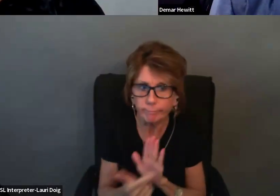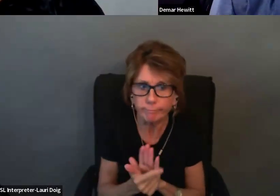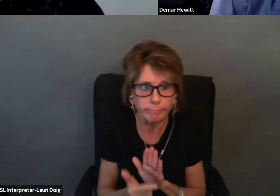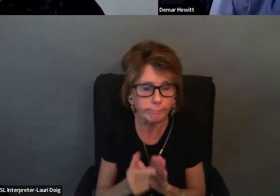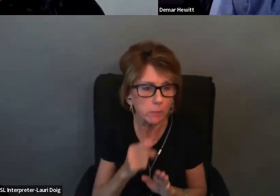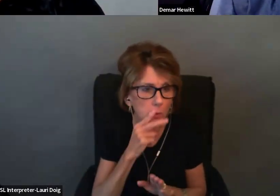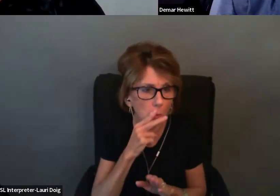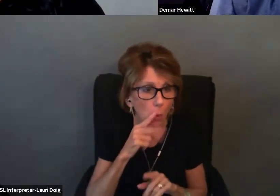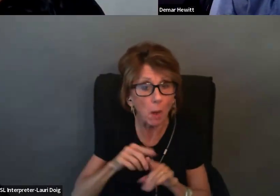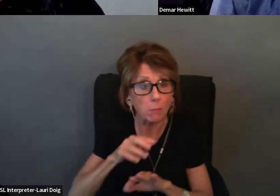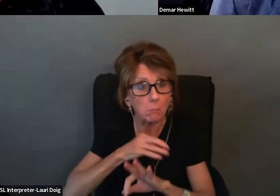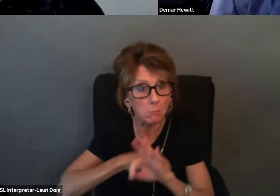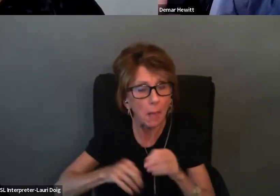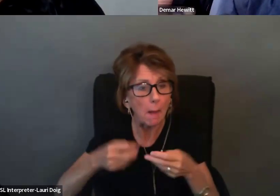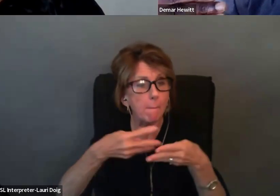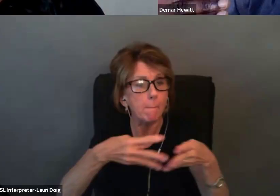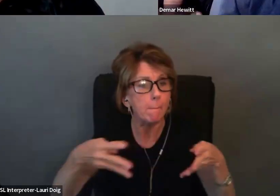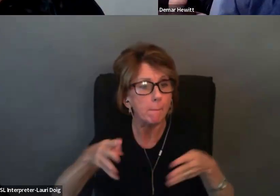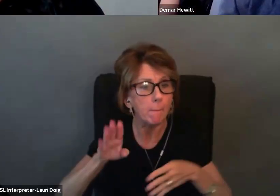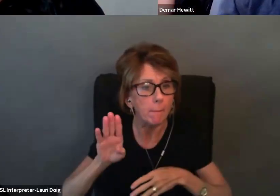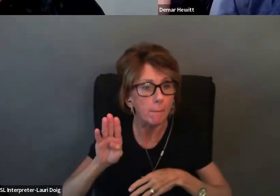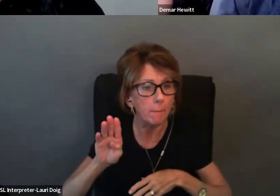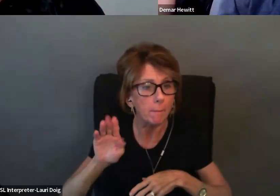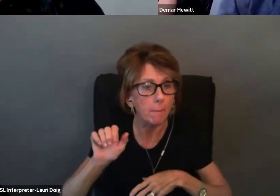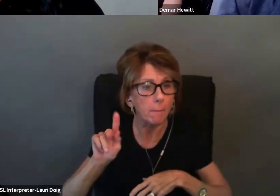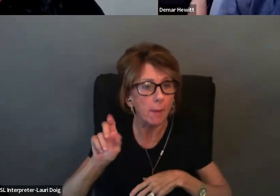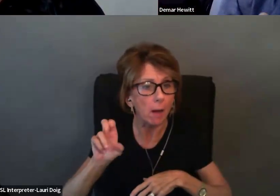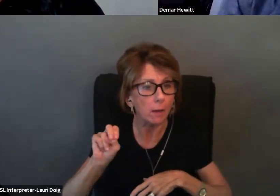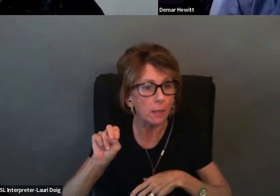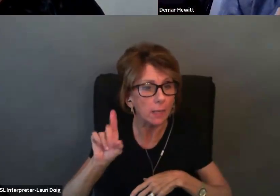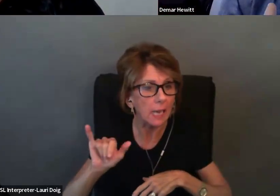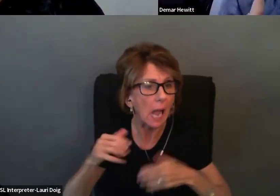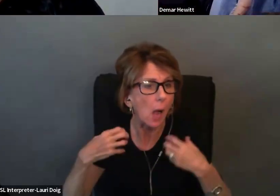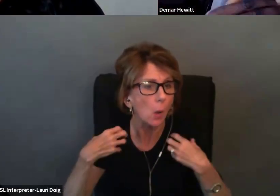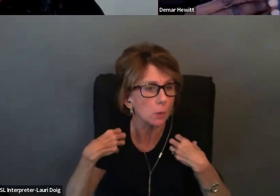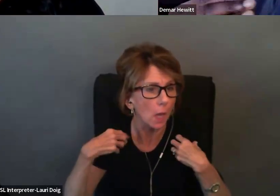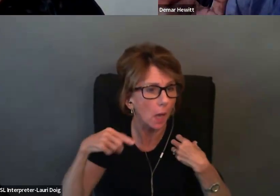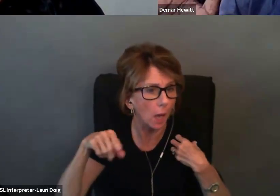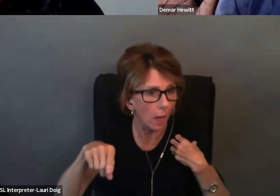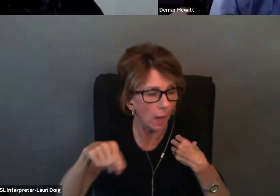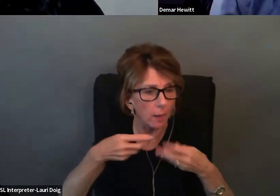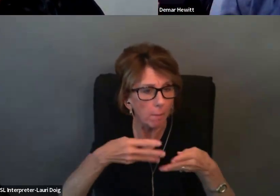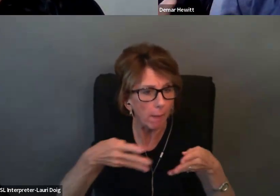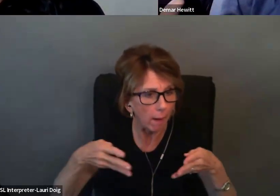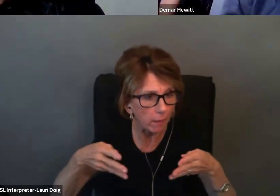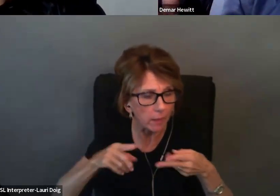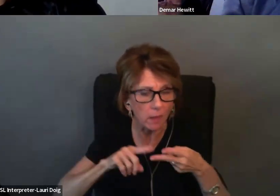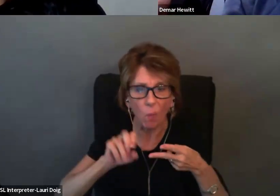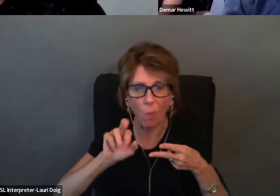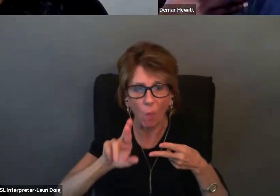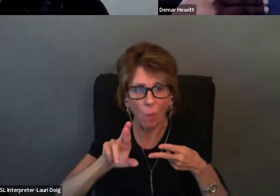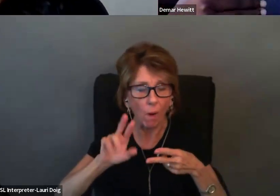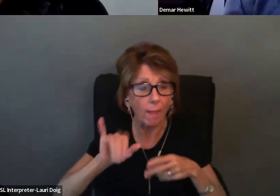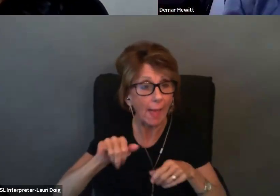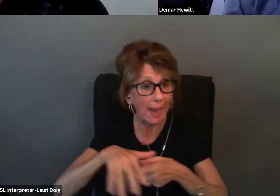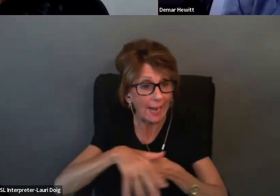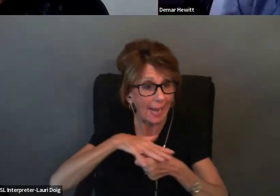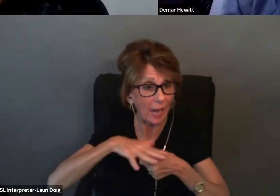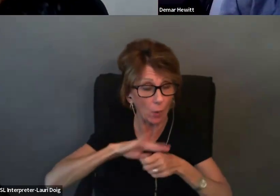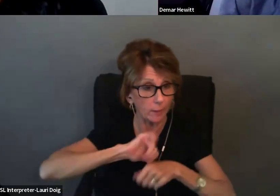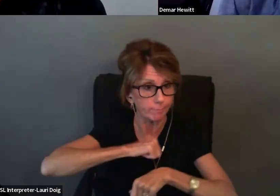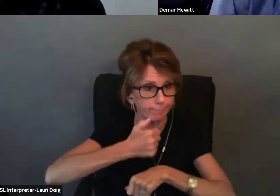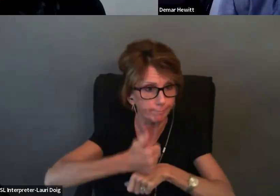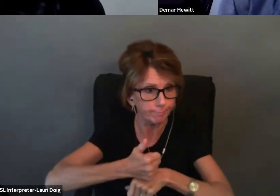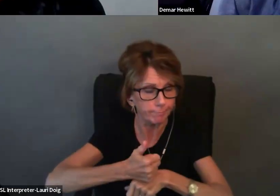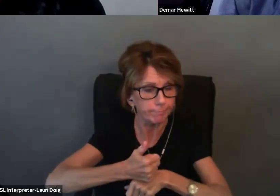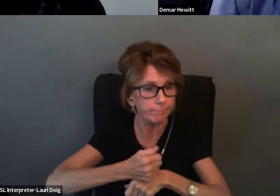place, or it could be you smoke at a particular area and you have an extractor that will pull the smoke and